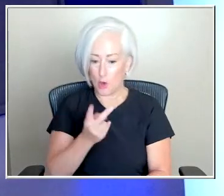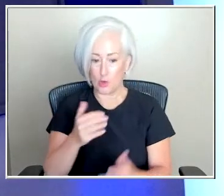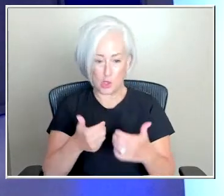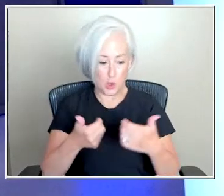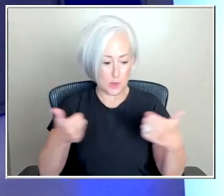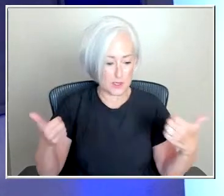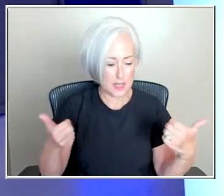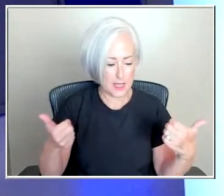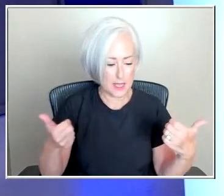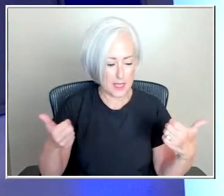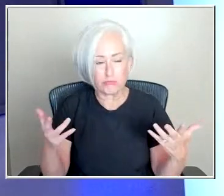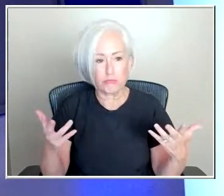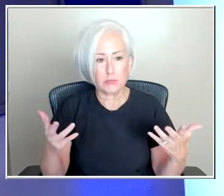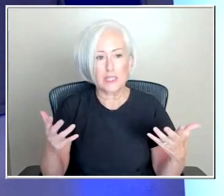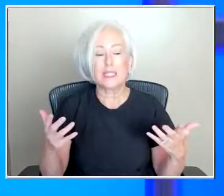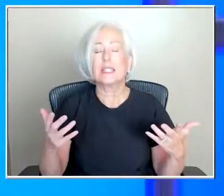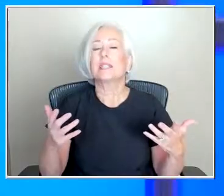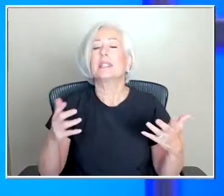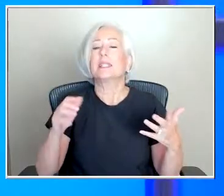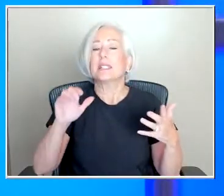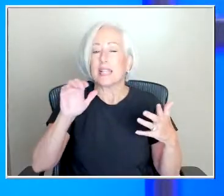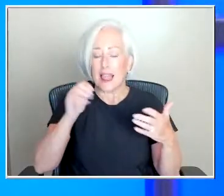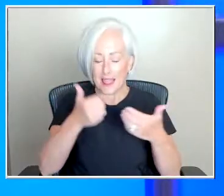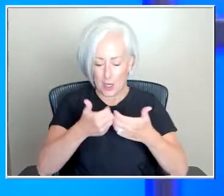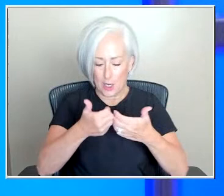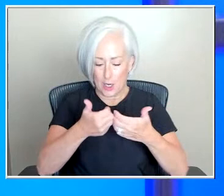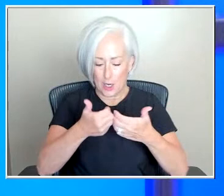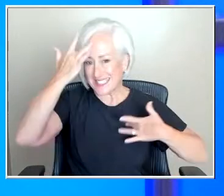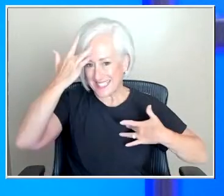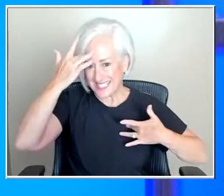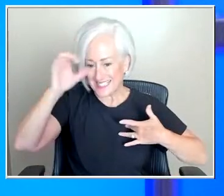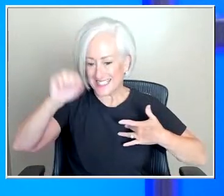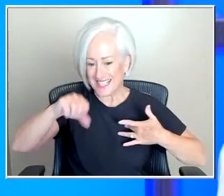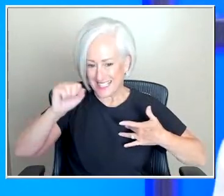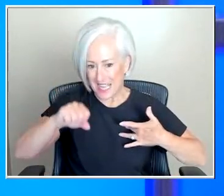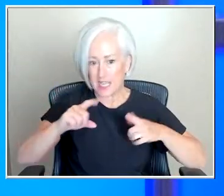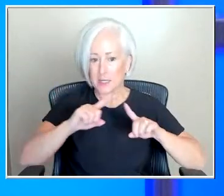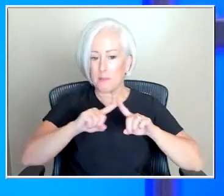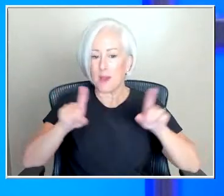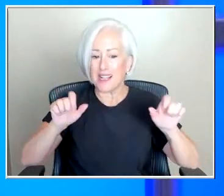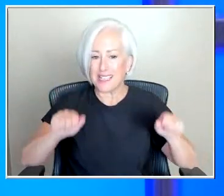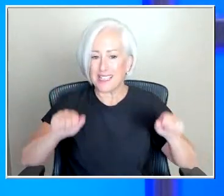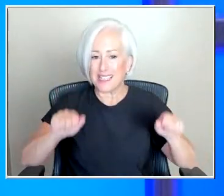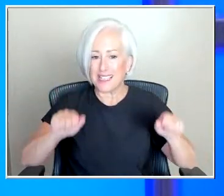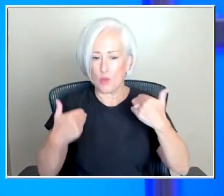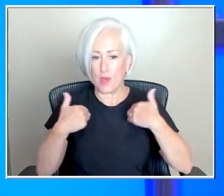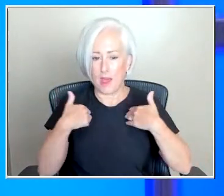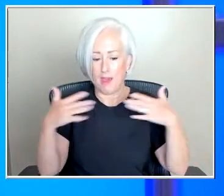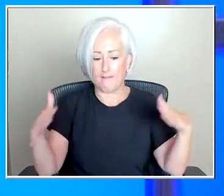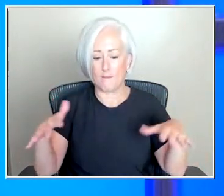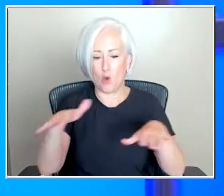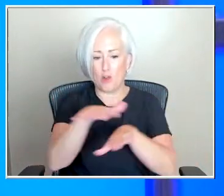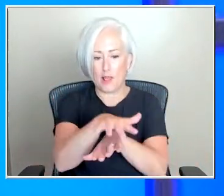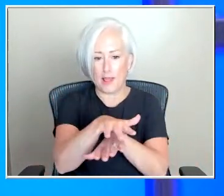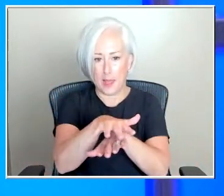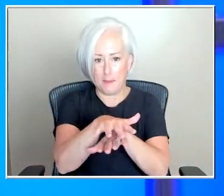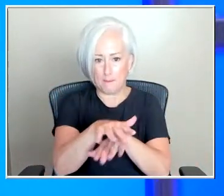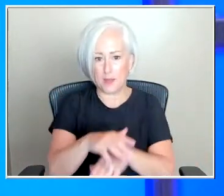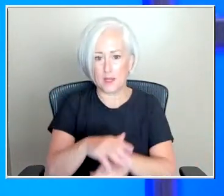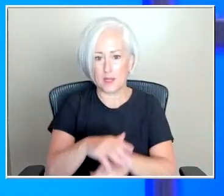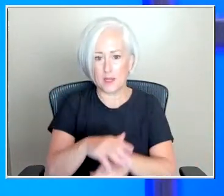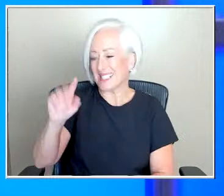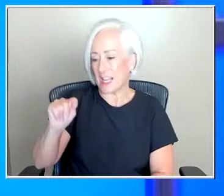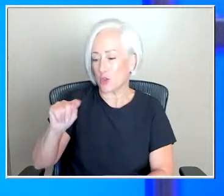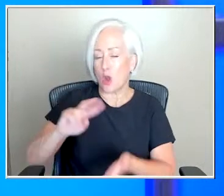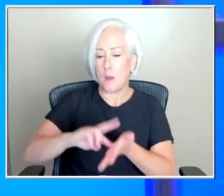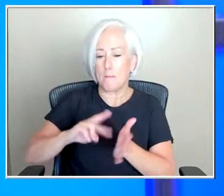but there can be overlapping symptoms. So essential tremor, as I mentioned, is more the action tremor that we see when people are trying to write, when they're trying